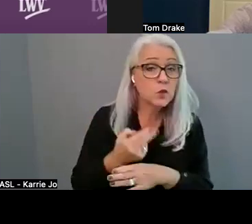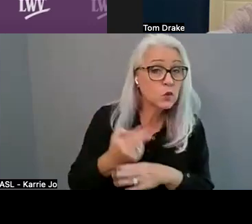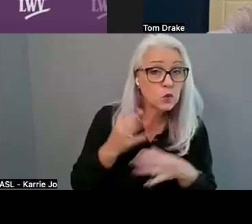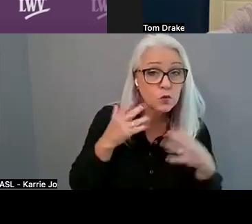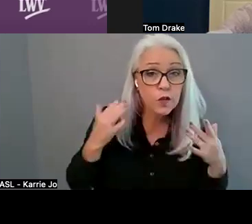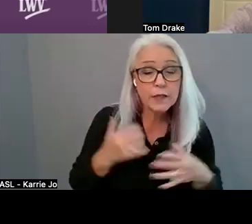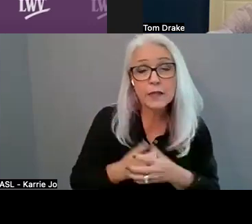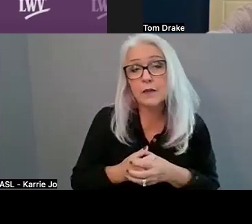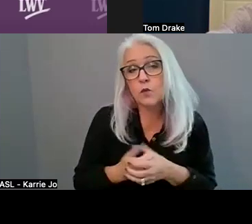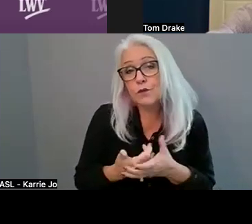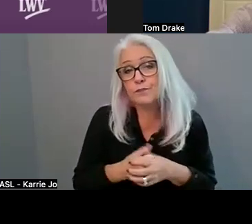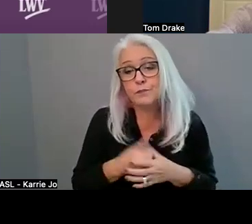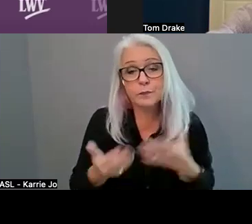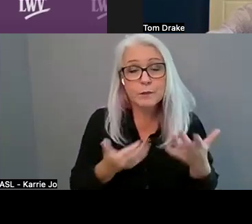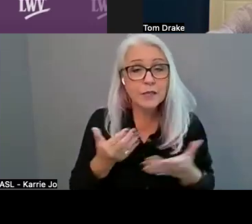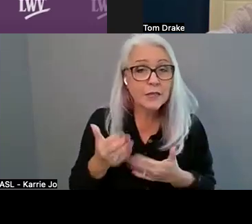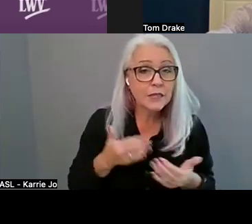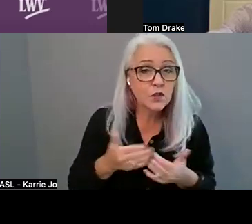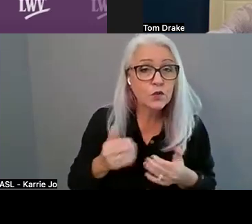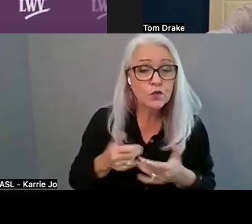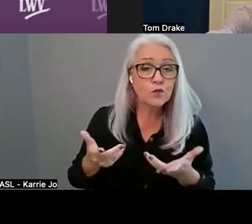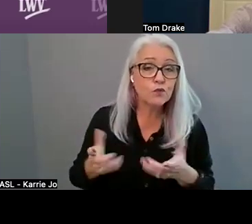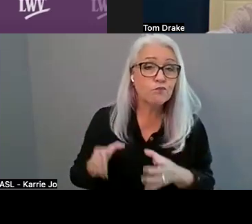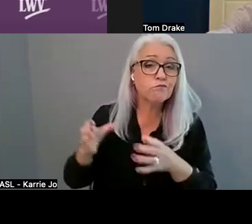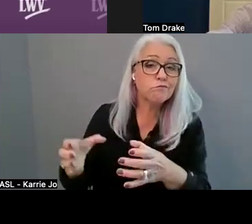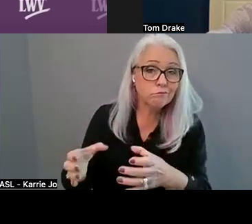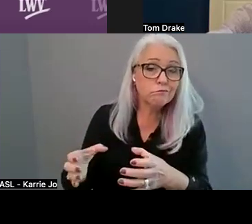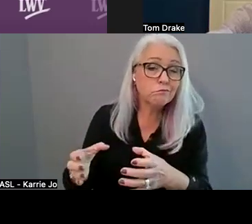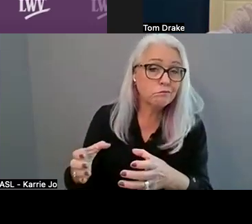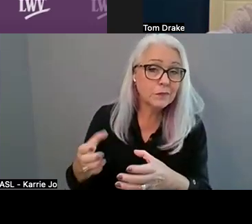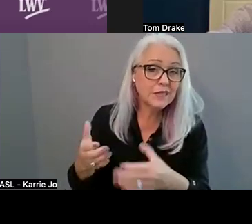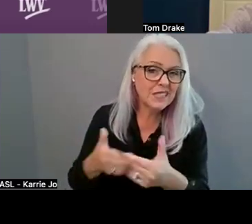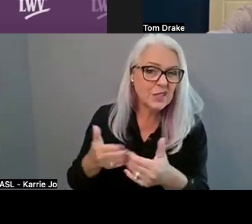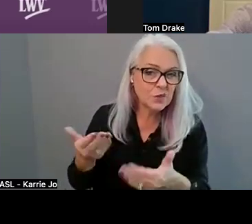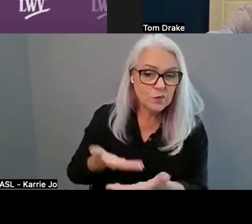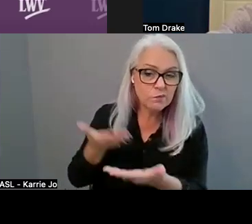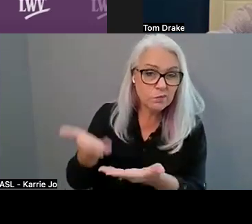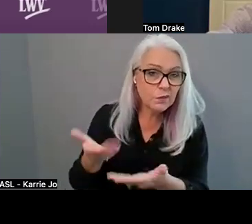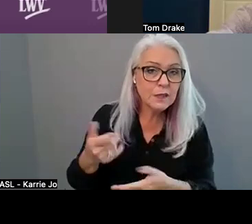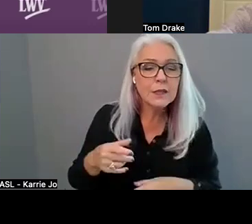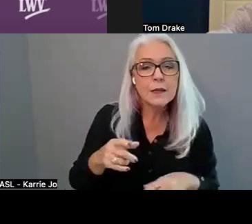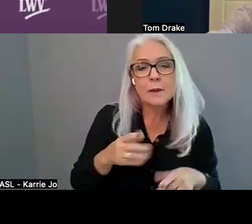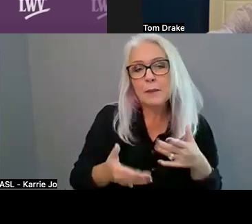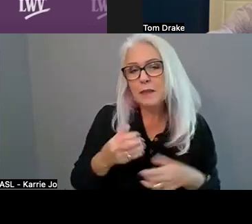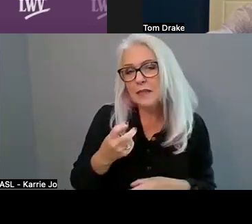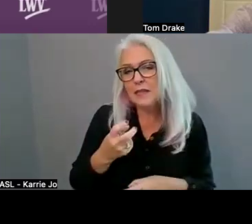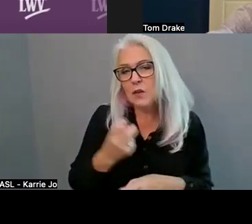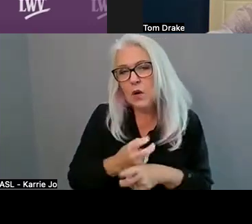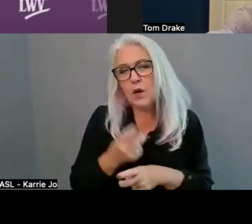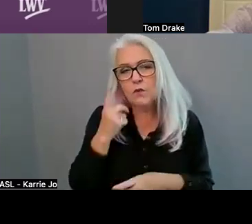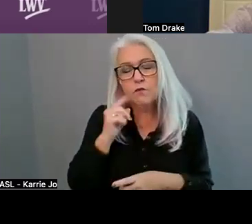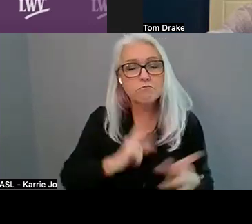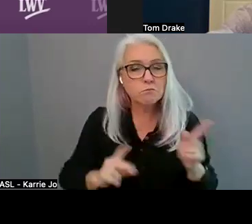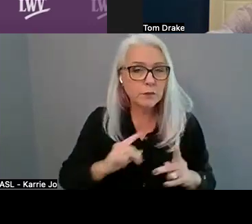in a place that it's easier to get to for residents, and you know, maybe not as difficult for people to get